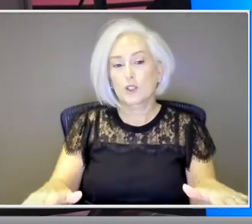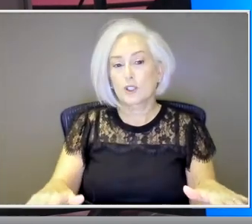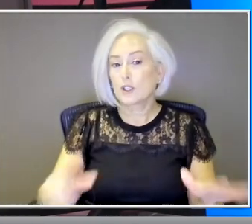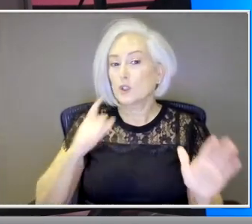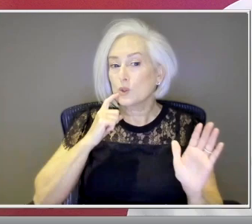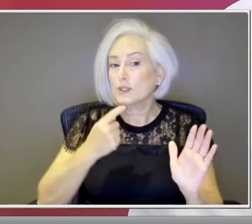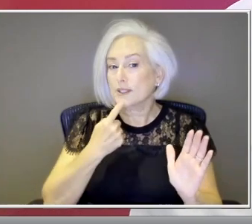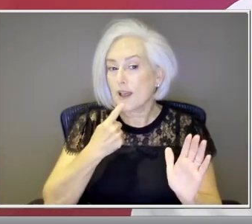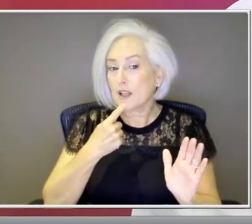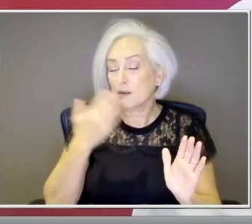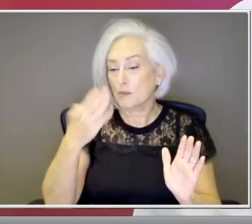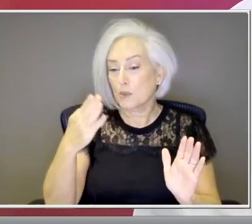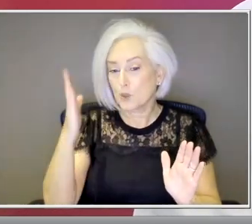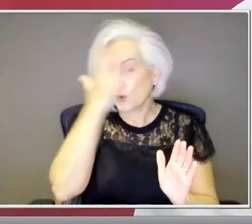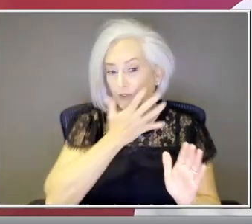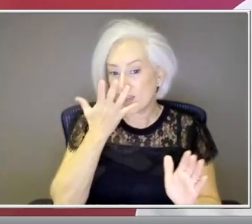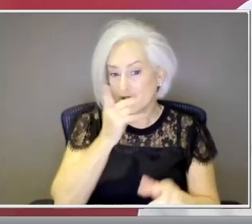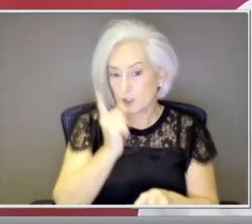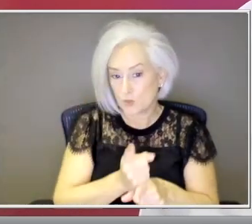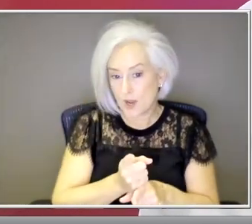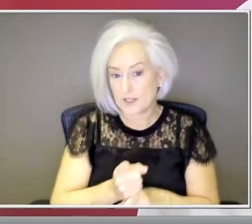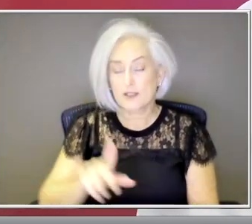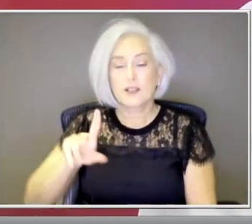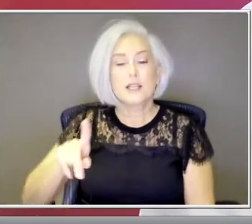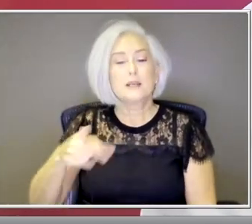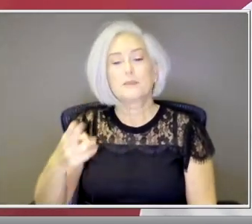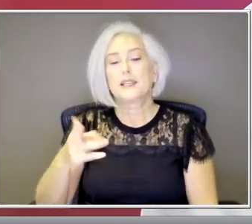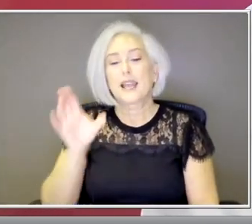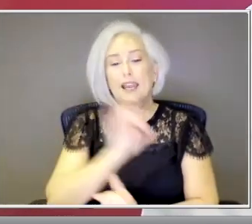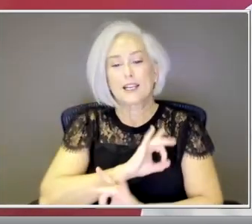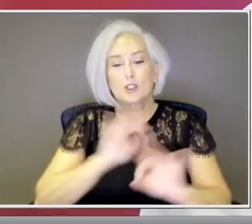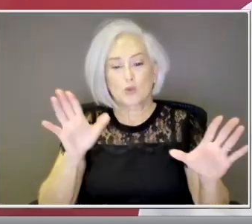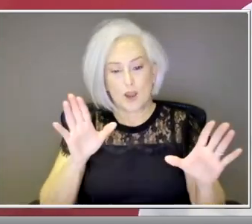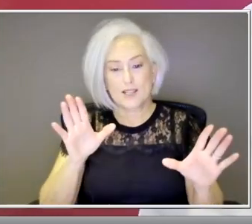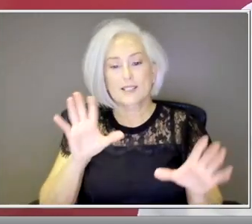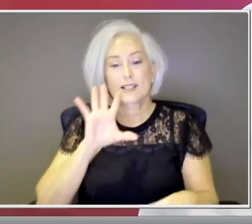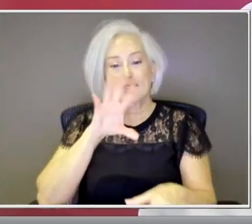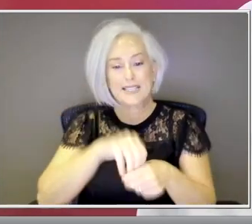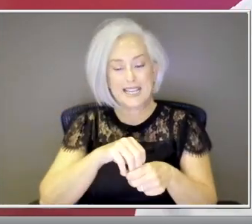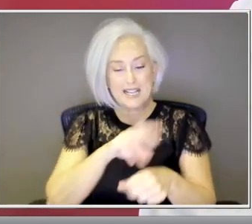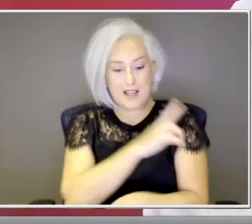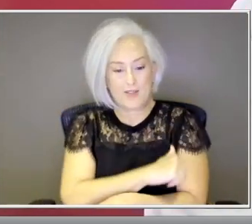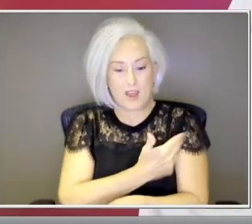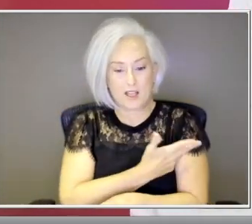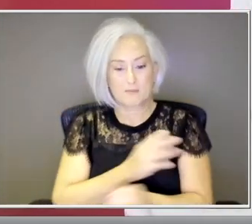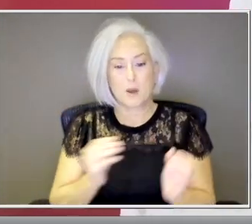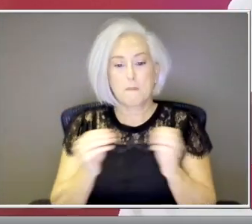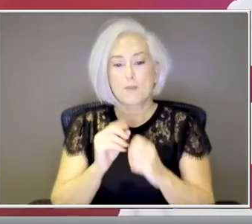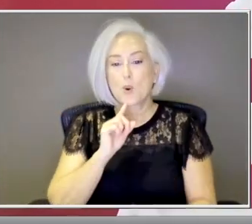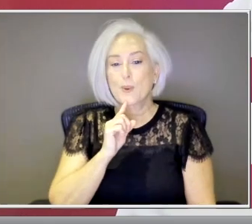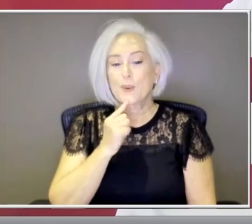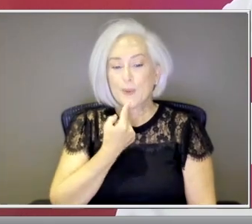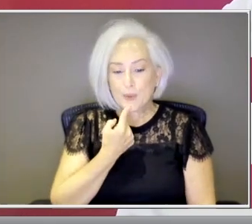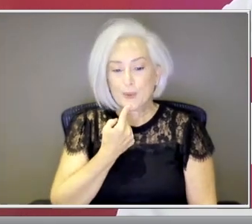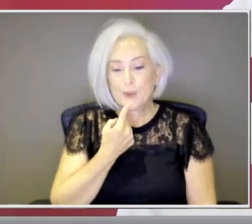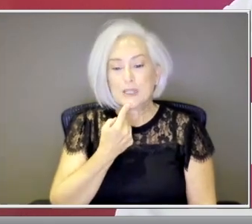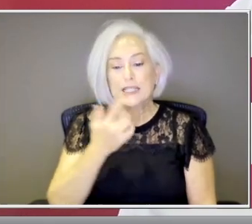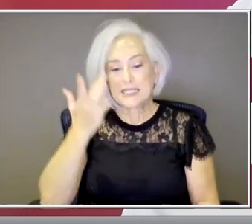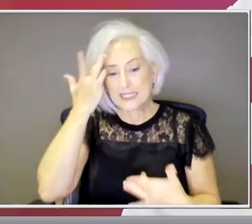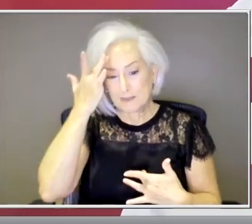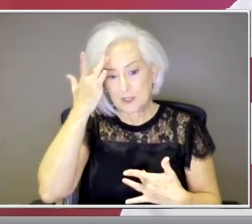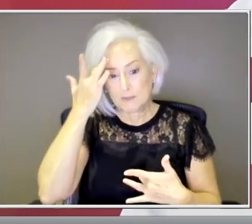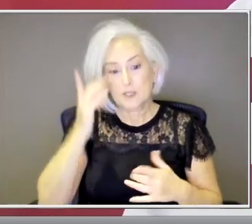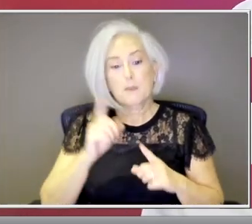Yeah, so with a pH crisis in the hospital, those are more acute, immediate symptoms. But if you're out of the hospital